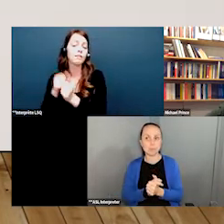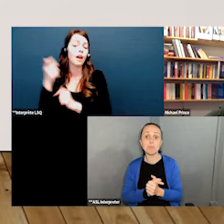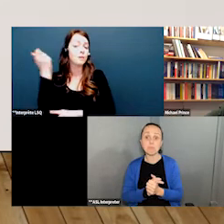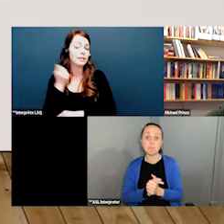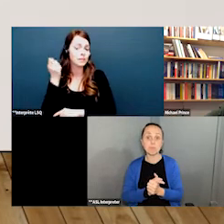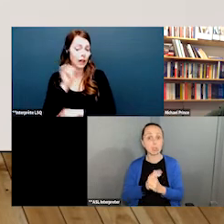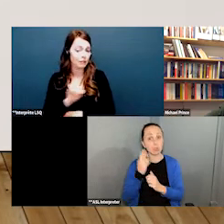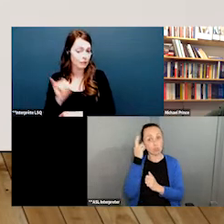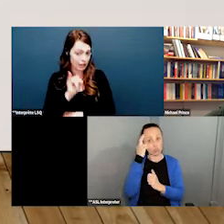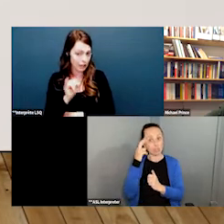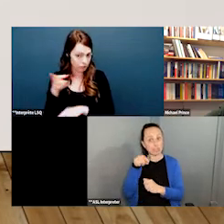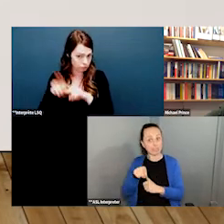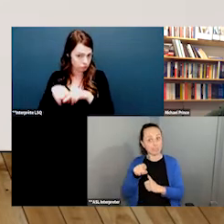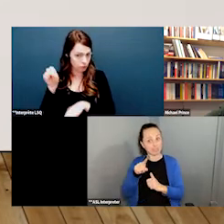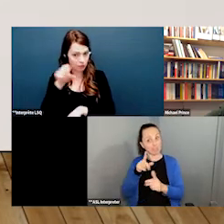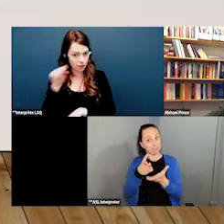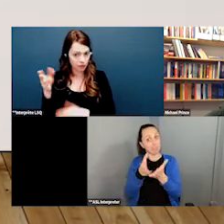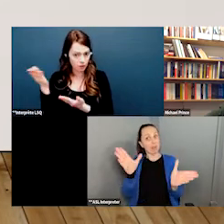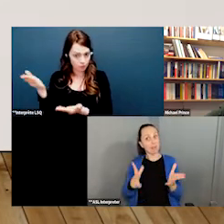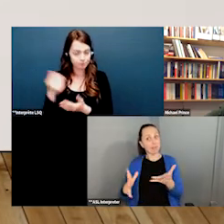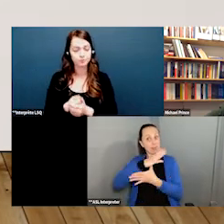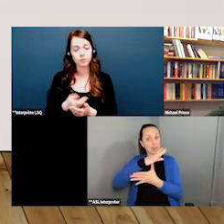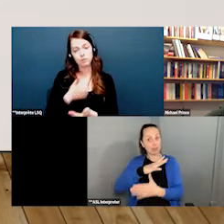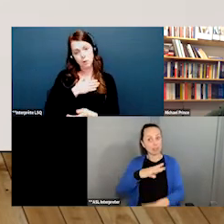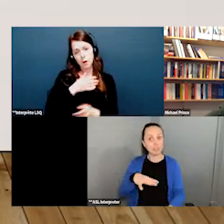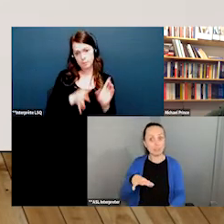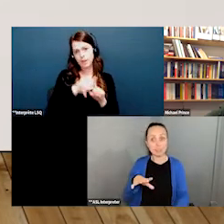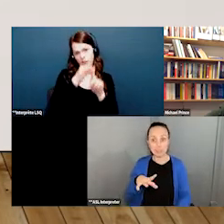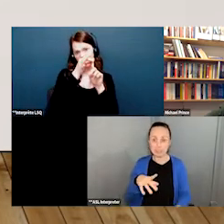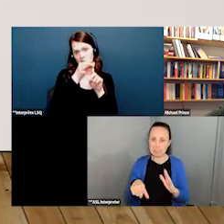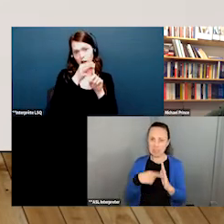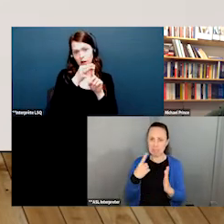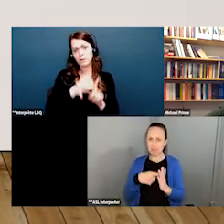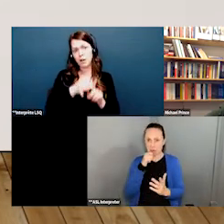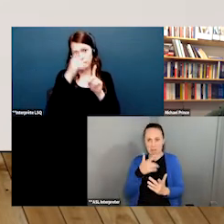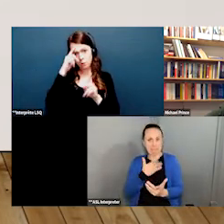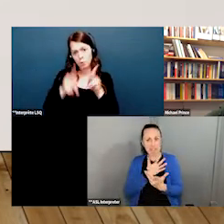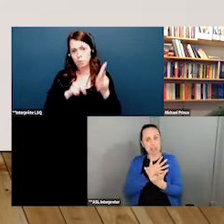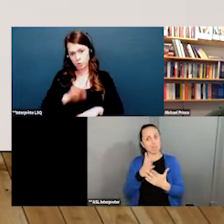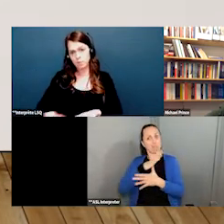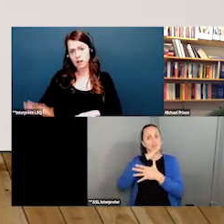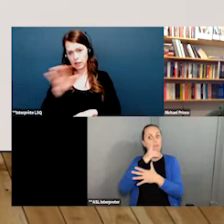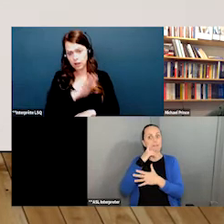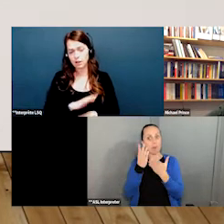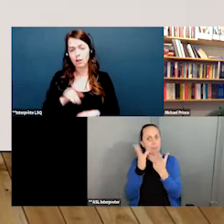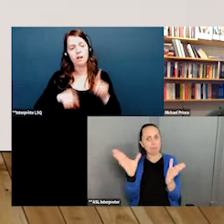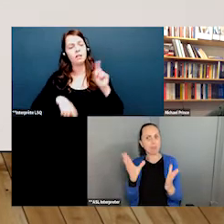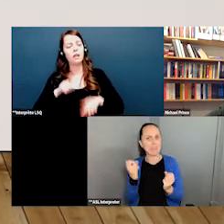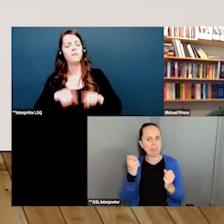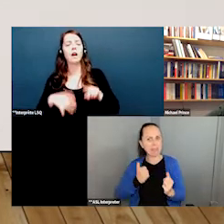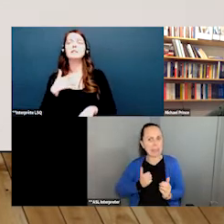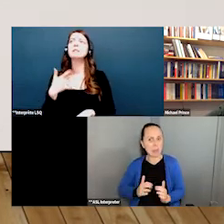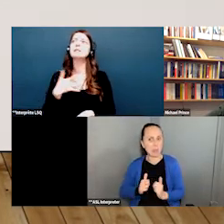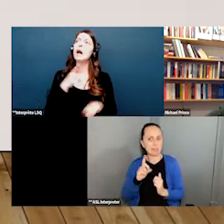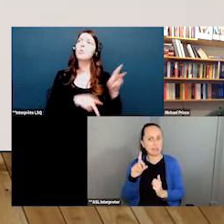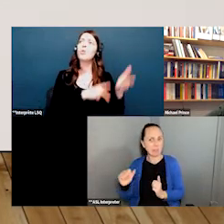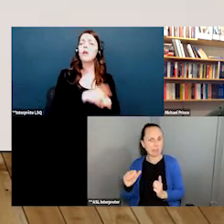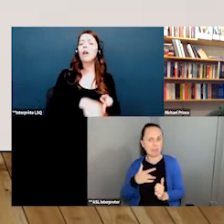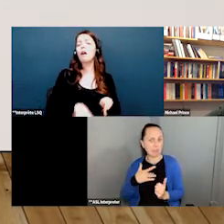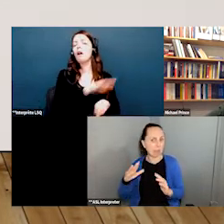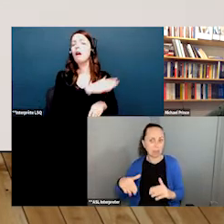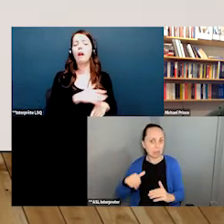makes it a public priority, even though at times it may not feel like that for many Canadians with disabilities at the